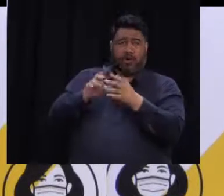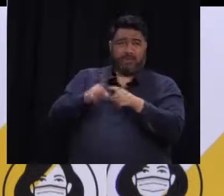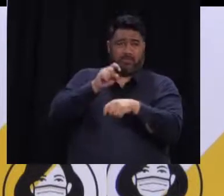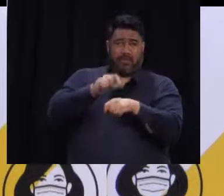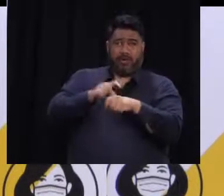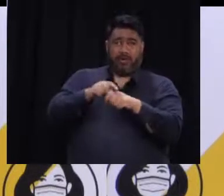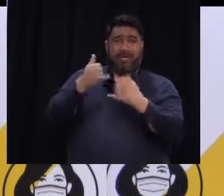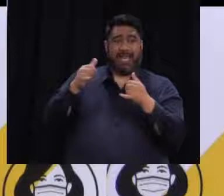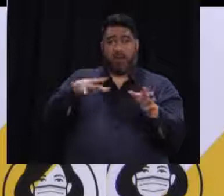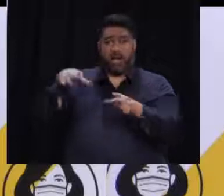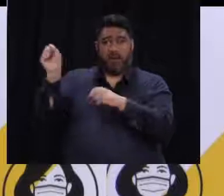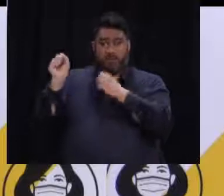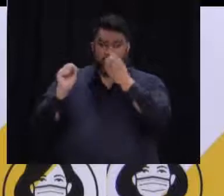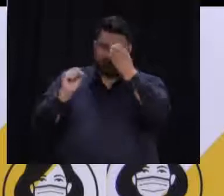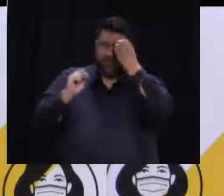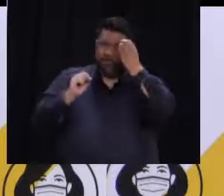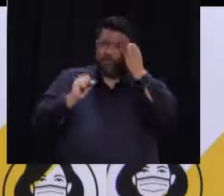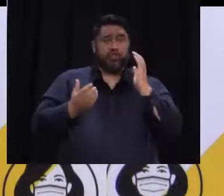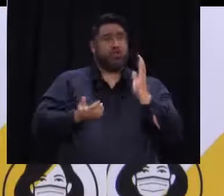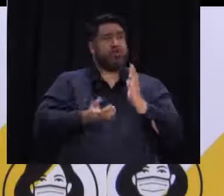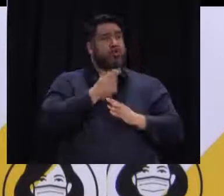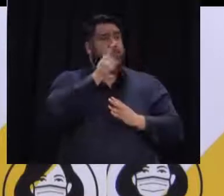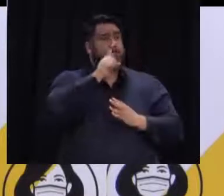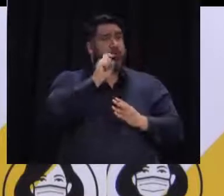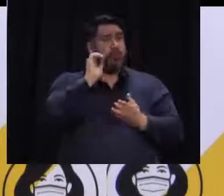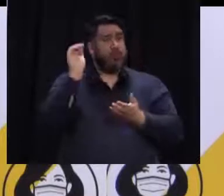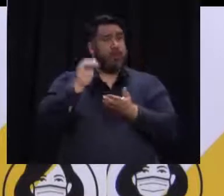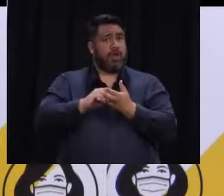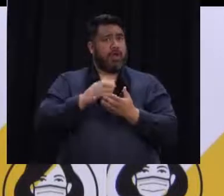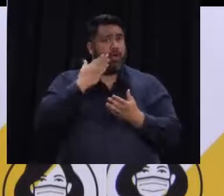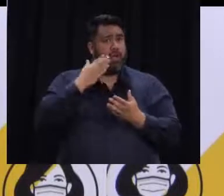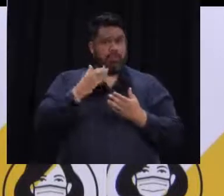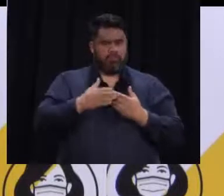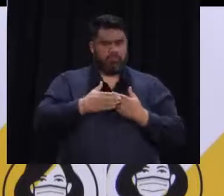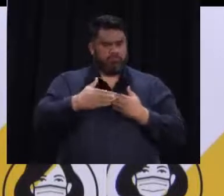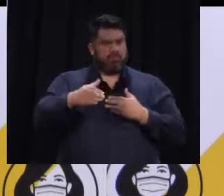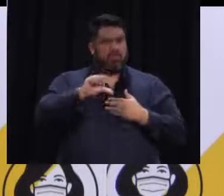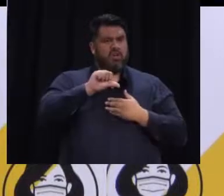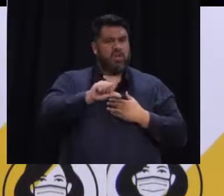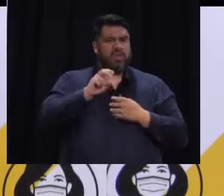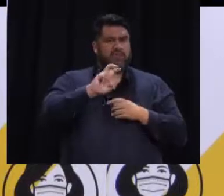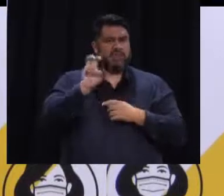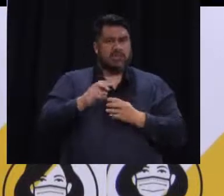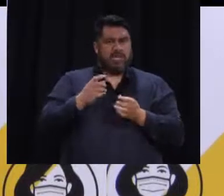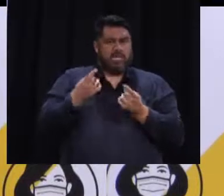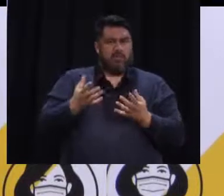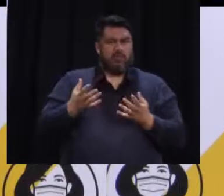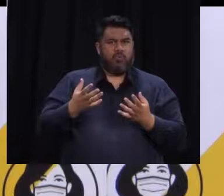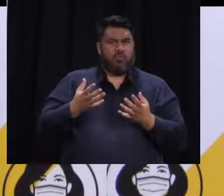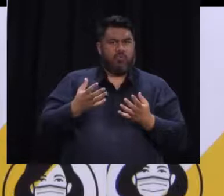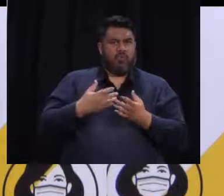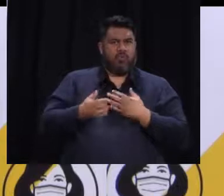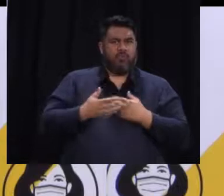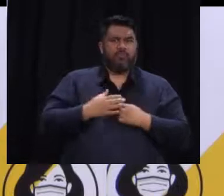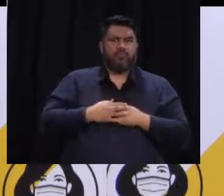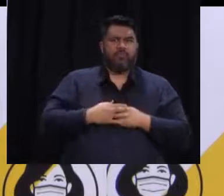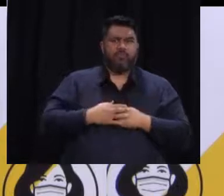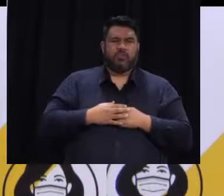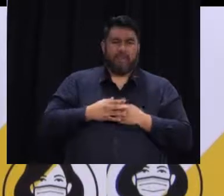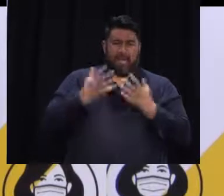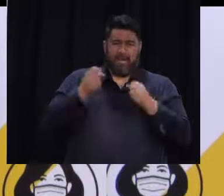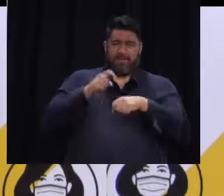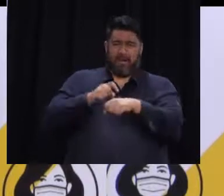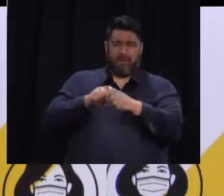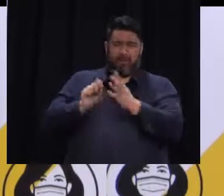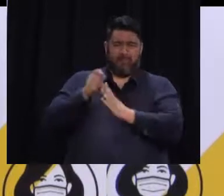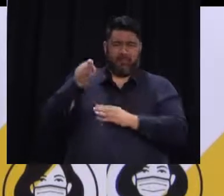cohort going in there, I think, until the 9th of September. So there's a space there for us to sort things out there. In terms of the other facilities, we've